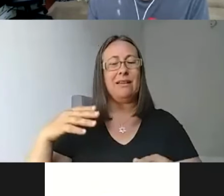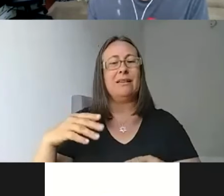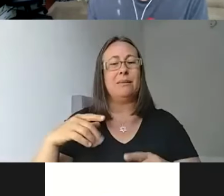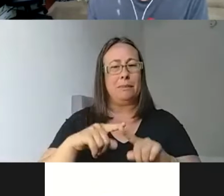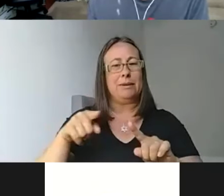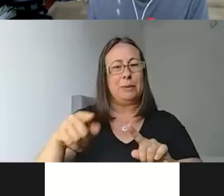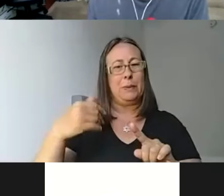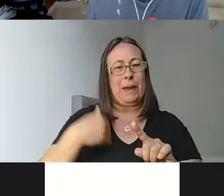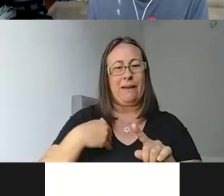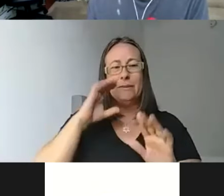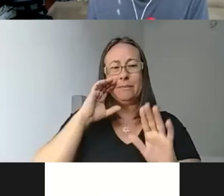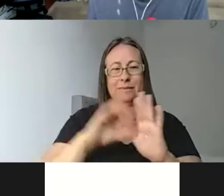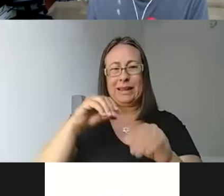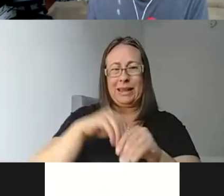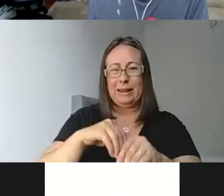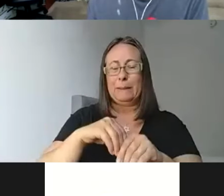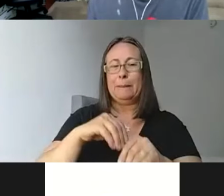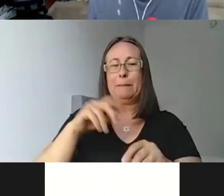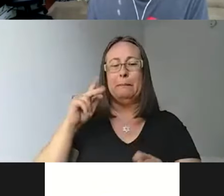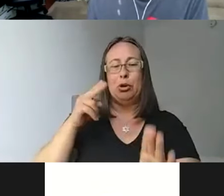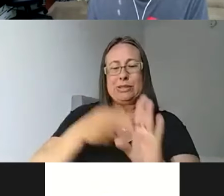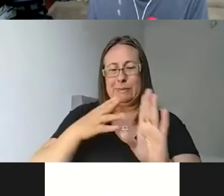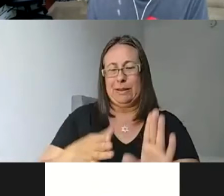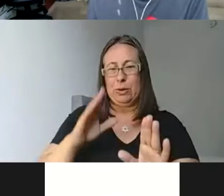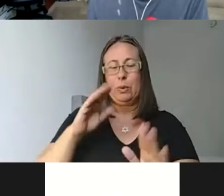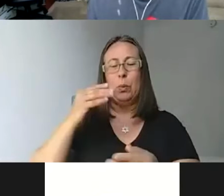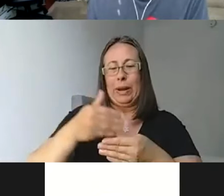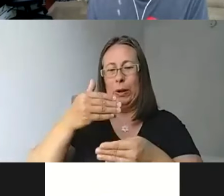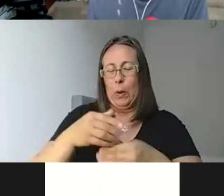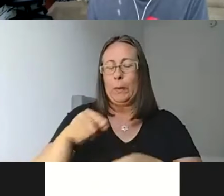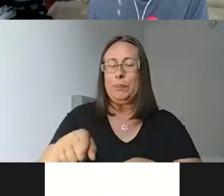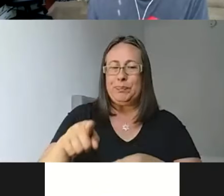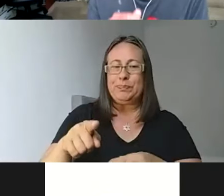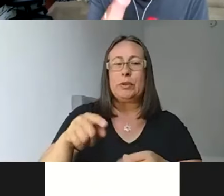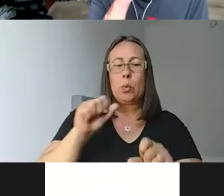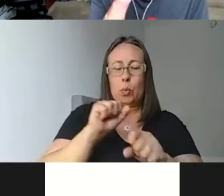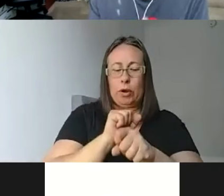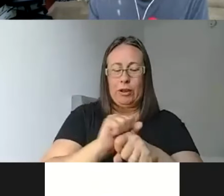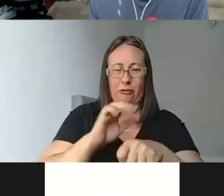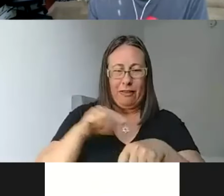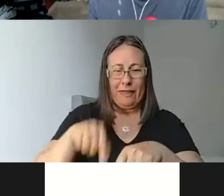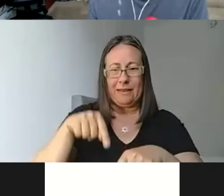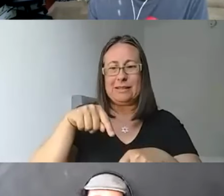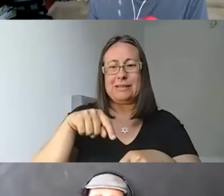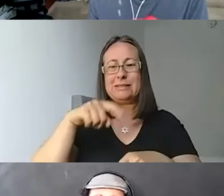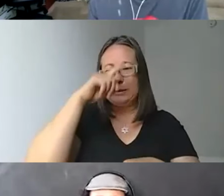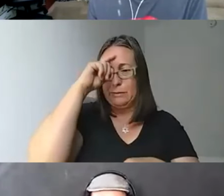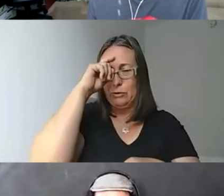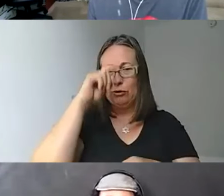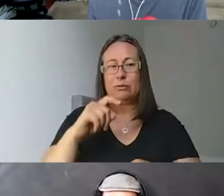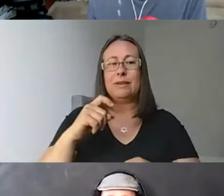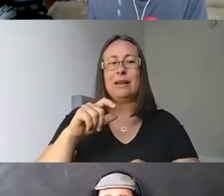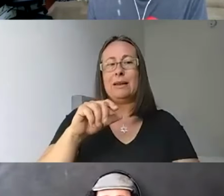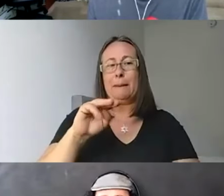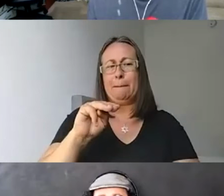participants window. And she's working on this summer. And I don't have a picture of Maddie yet. She just joined the lab,